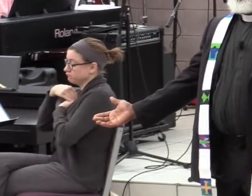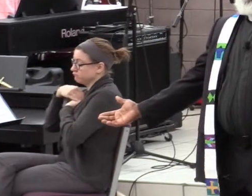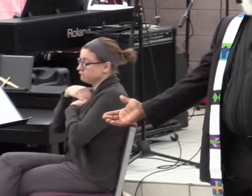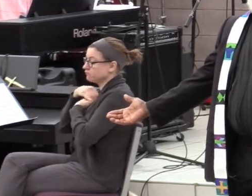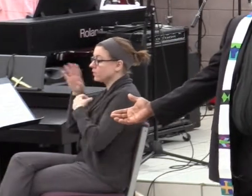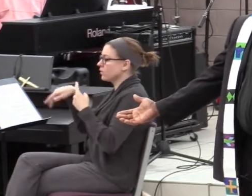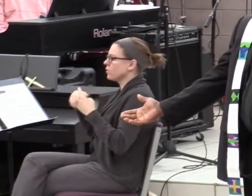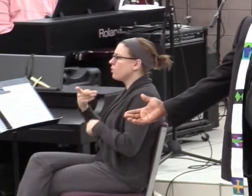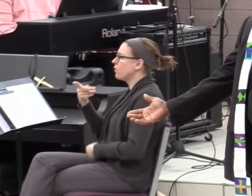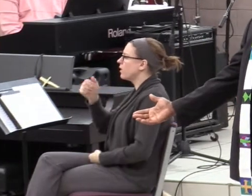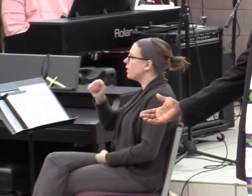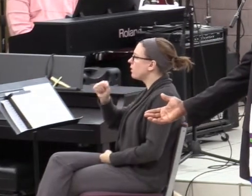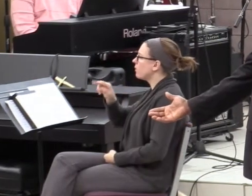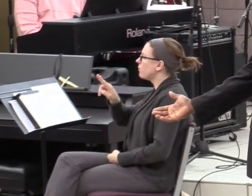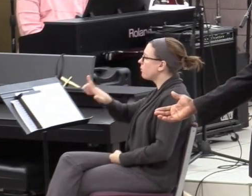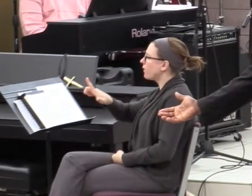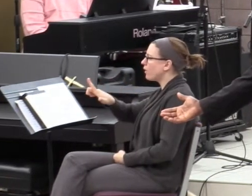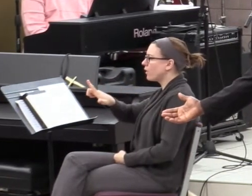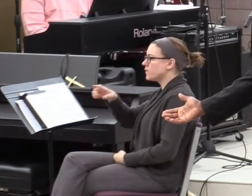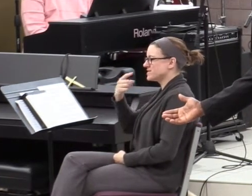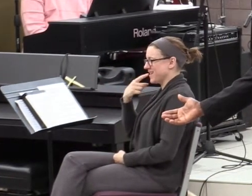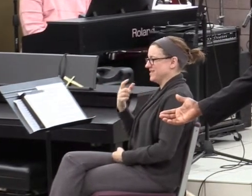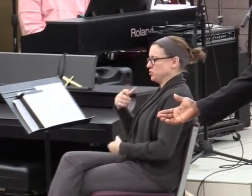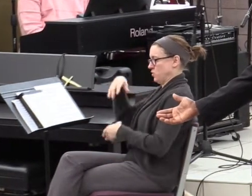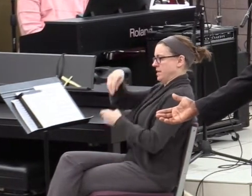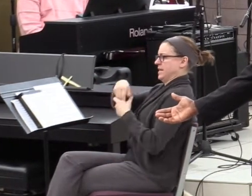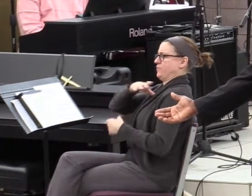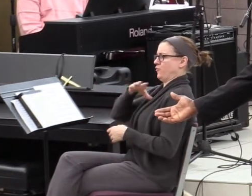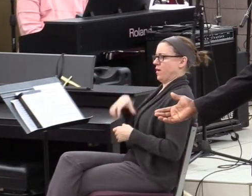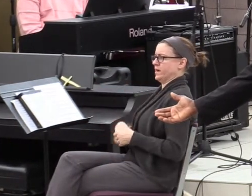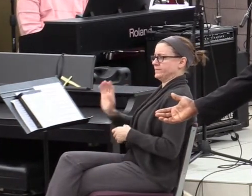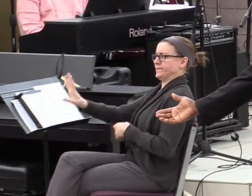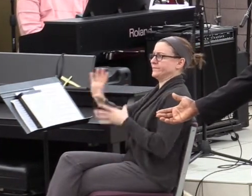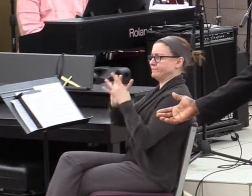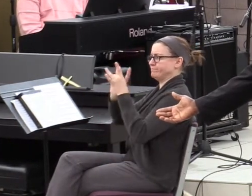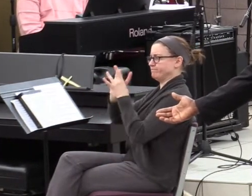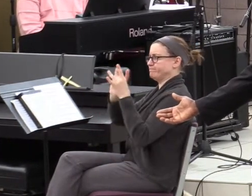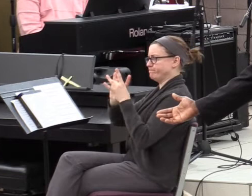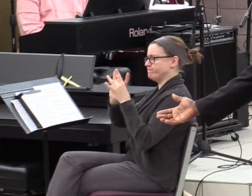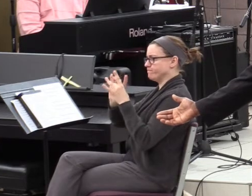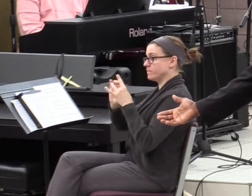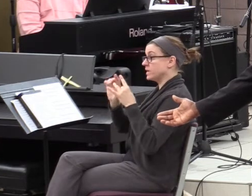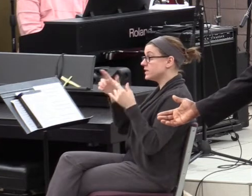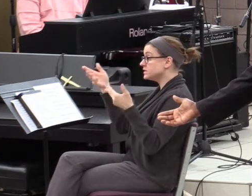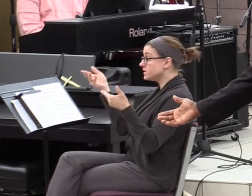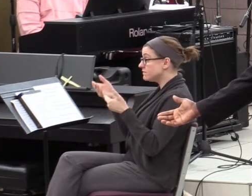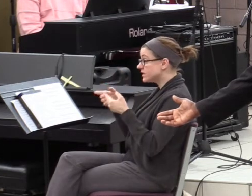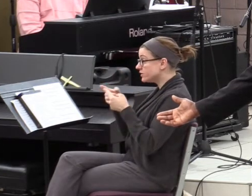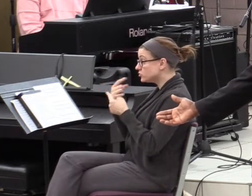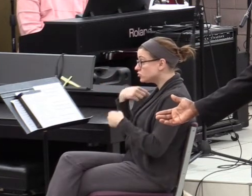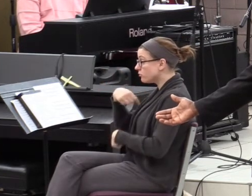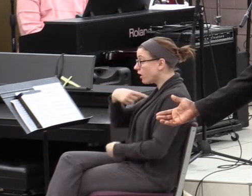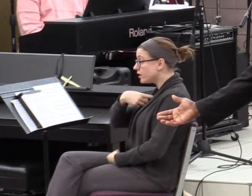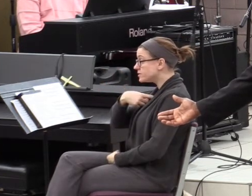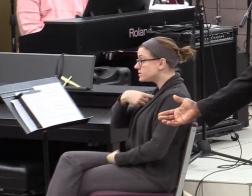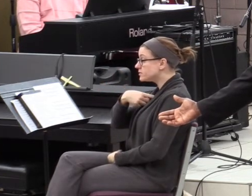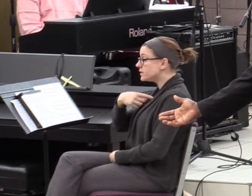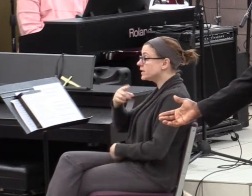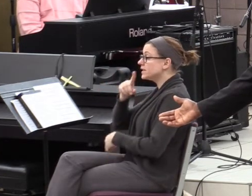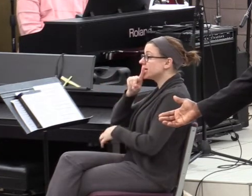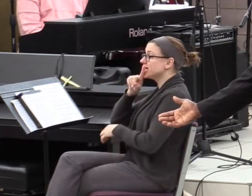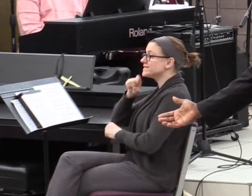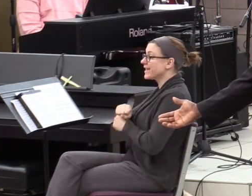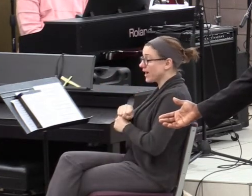So when Paul says to be in Christ, his invitation to us is